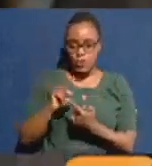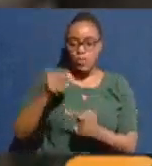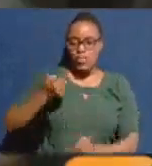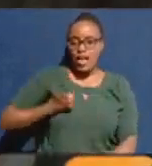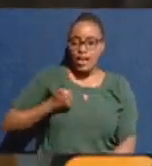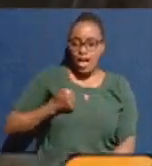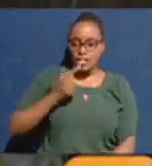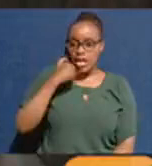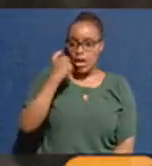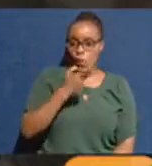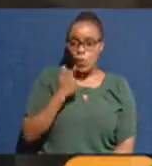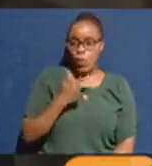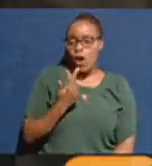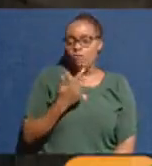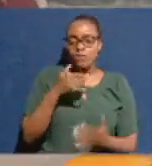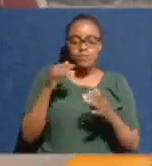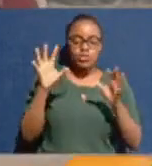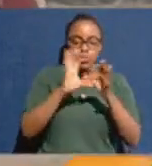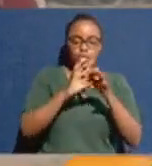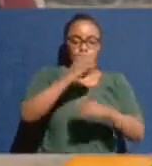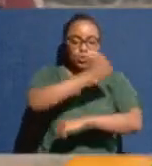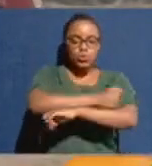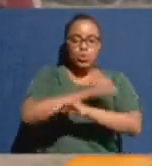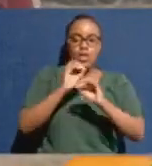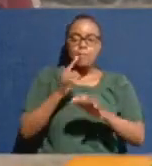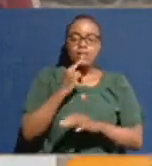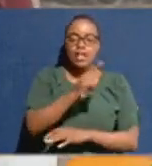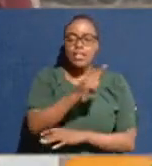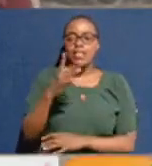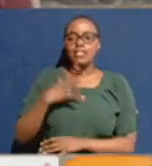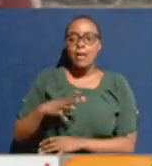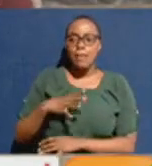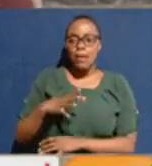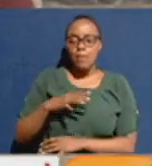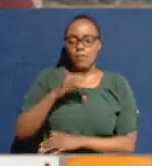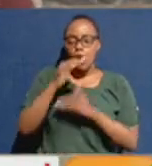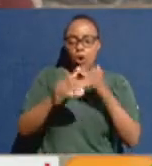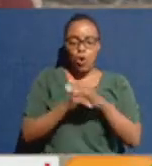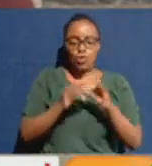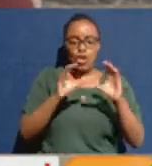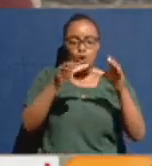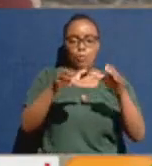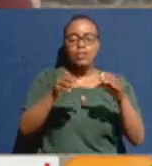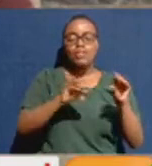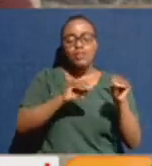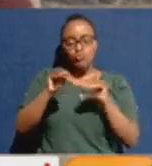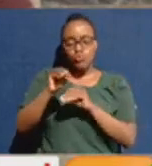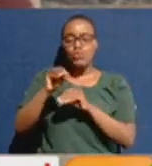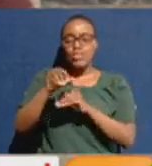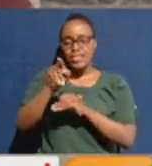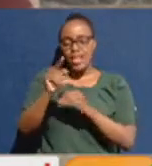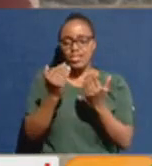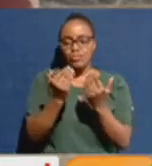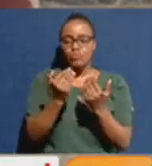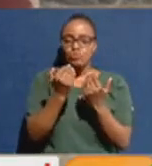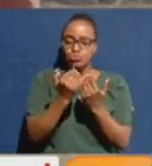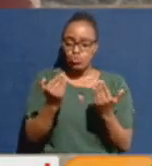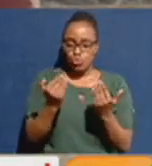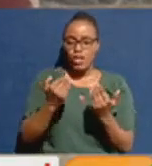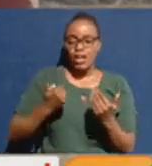girls staying away from schools. Sasa mimi naambia wale watu wa kila ile abama yetu yote waweke watoto shule, msichana na